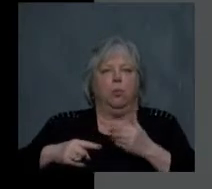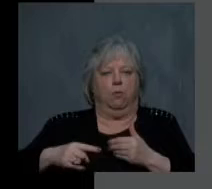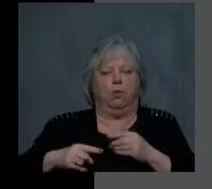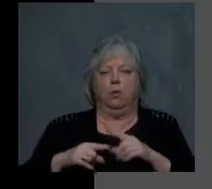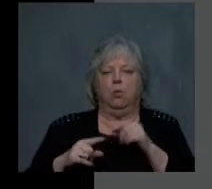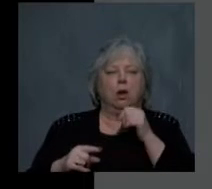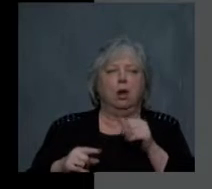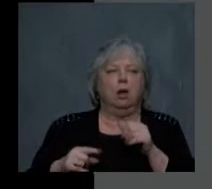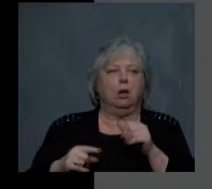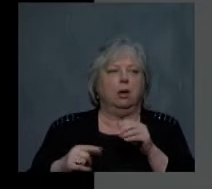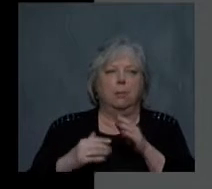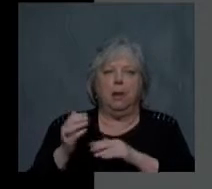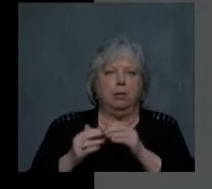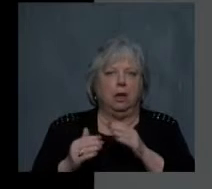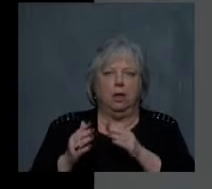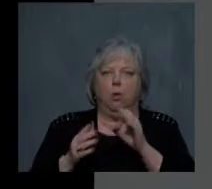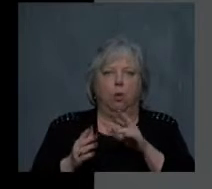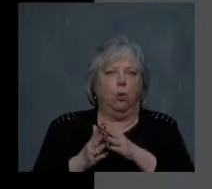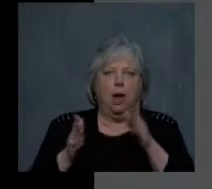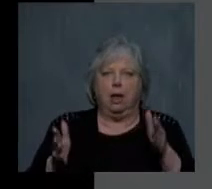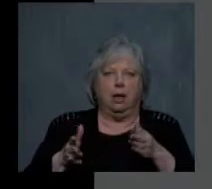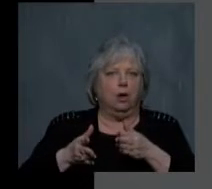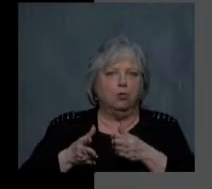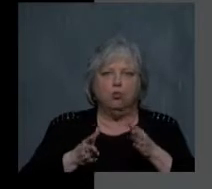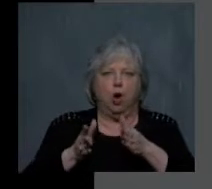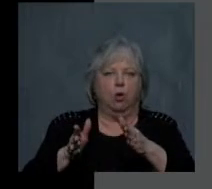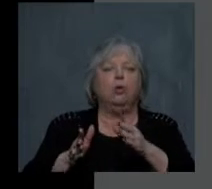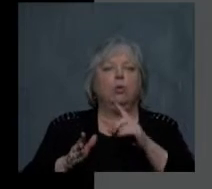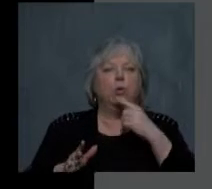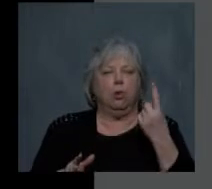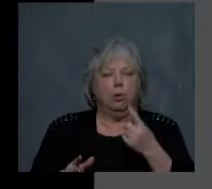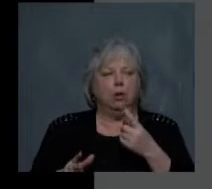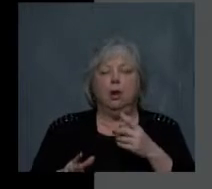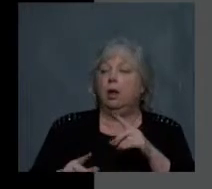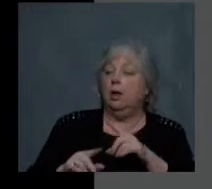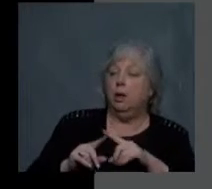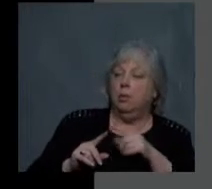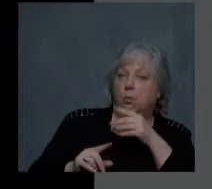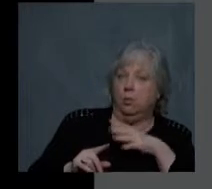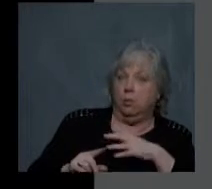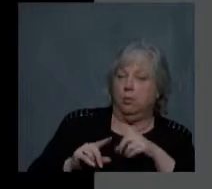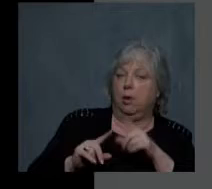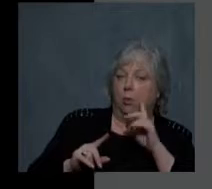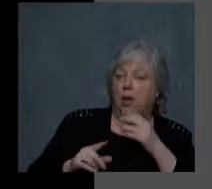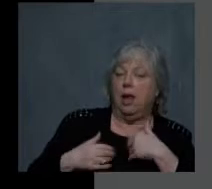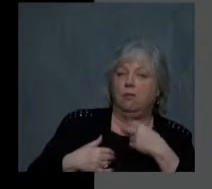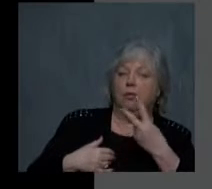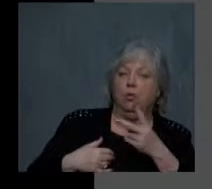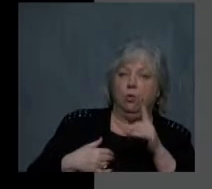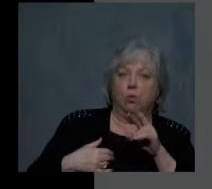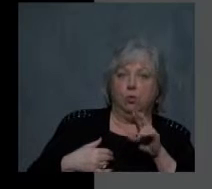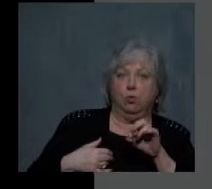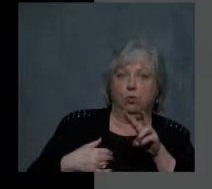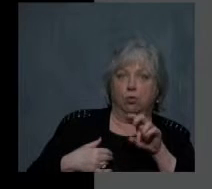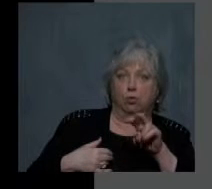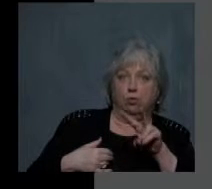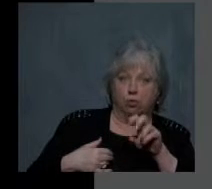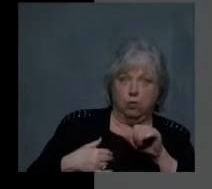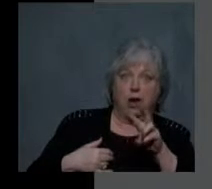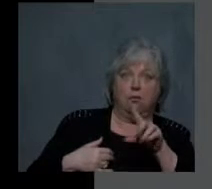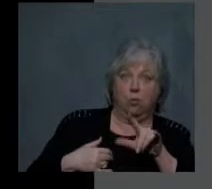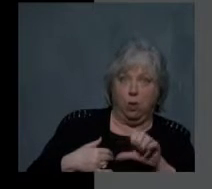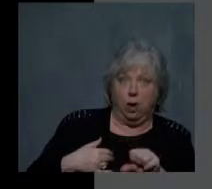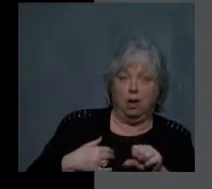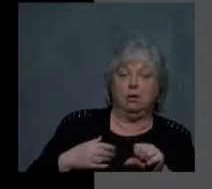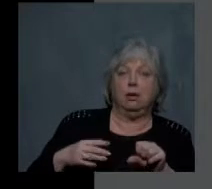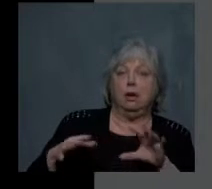to town. So, Okay. But there are going to be 2 driveways onto East Pinnacle. That was my concern when you were